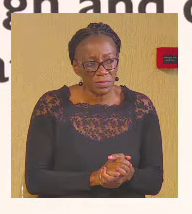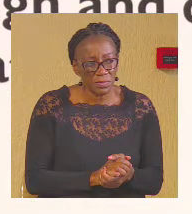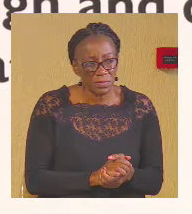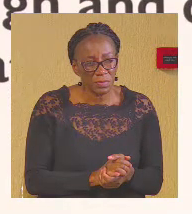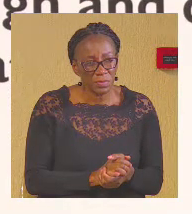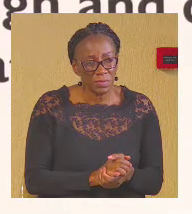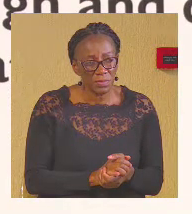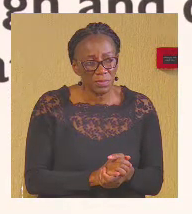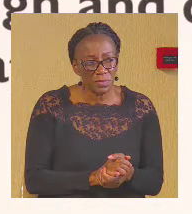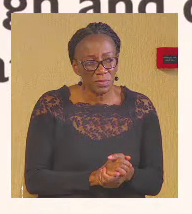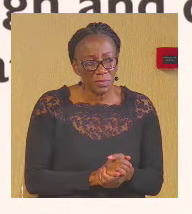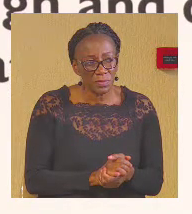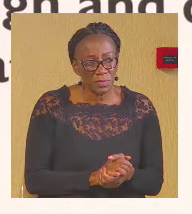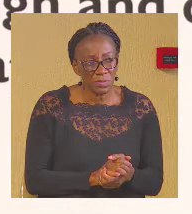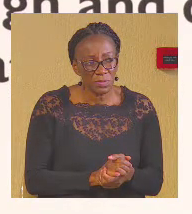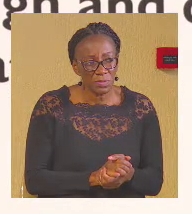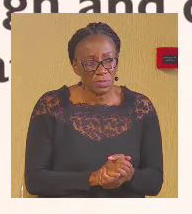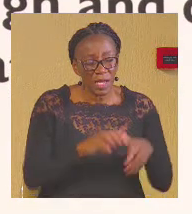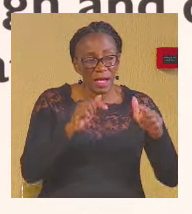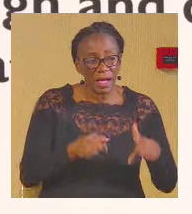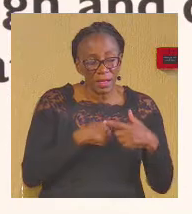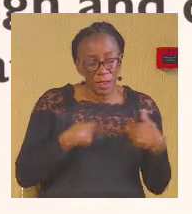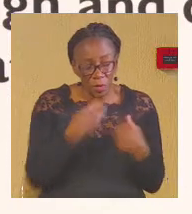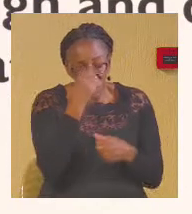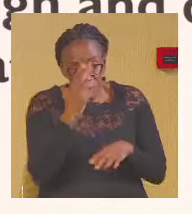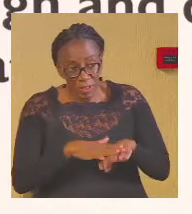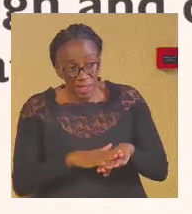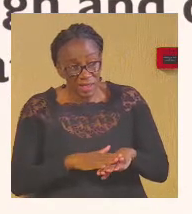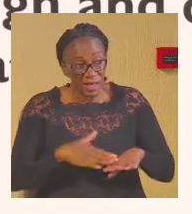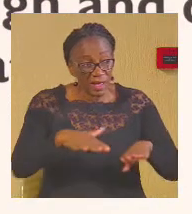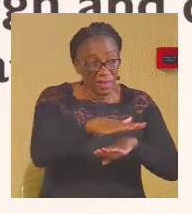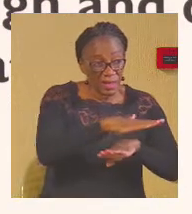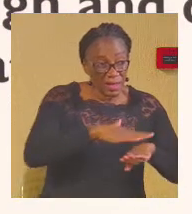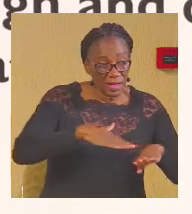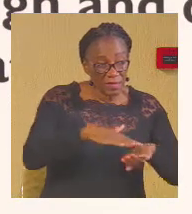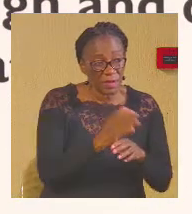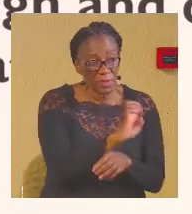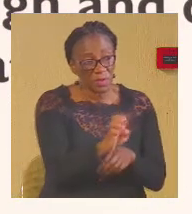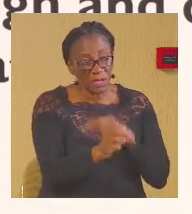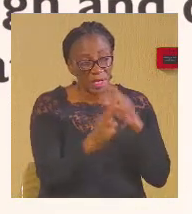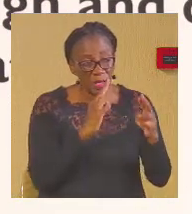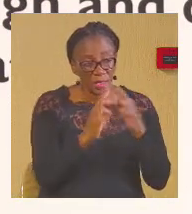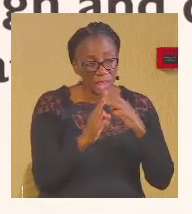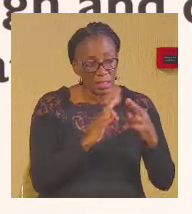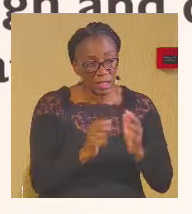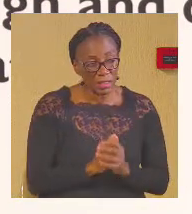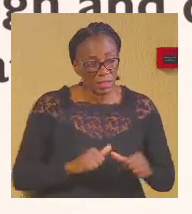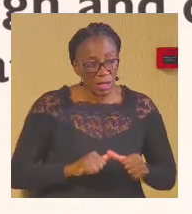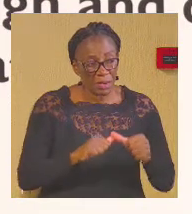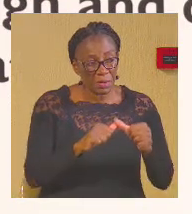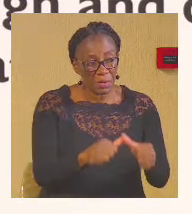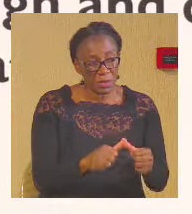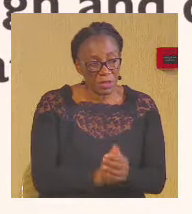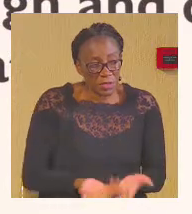current environment where we are, and thus, so these discussions and the strategies are complementing each other